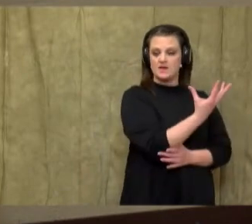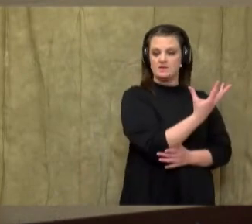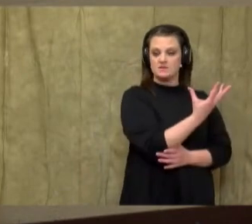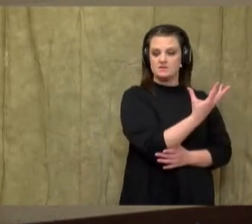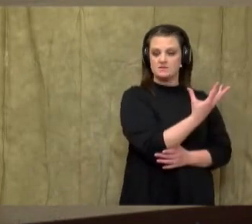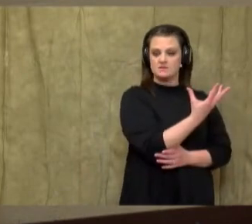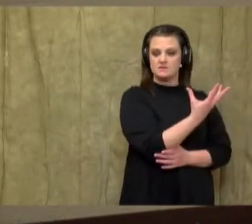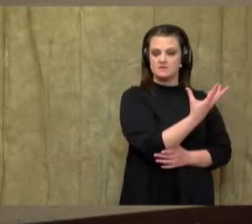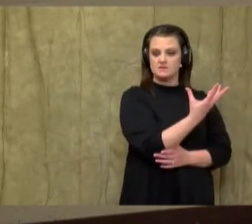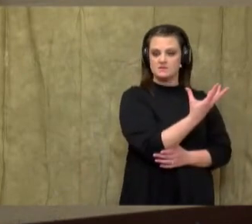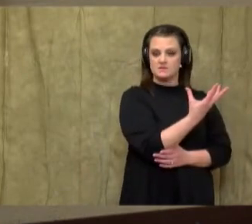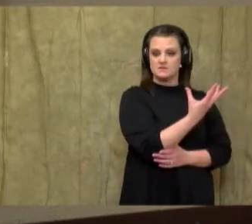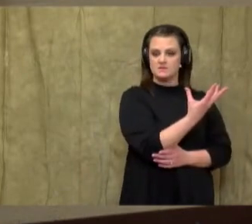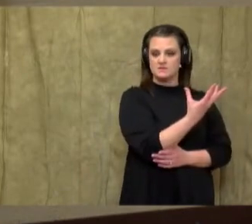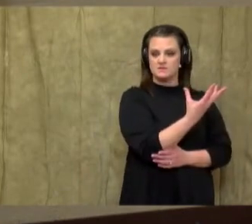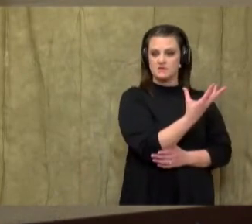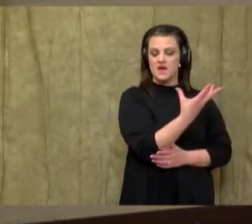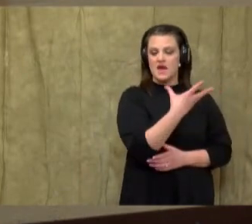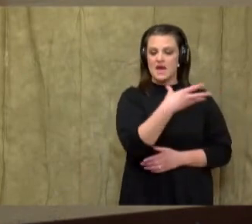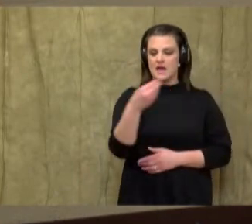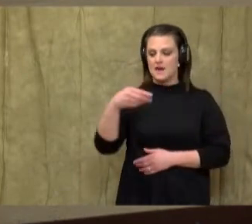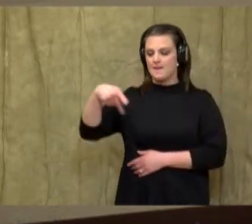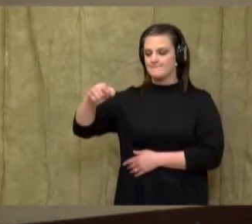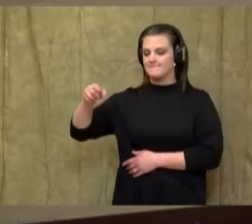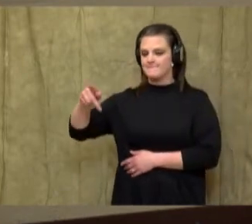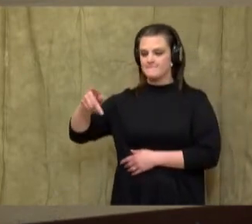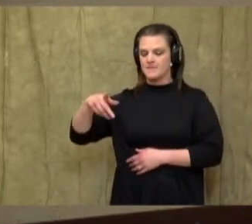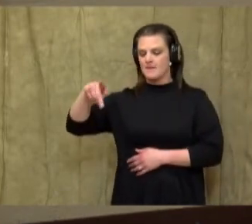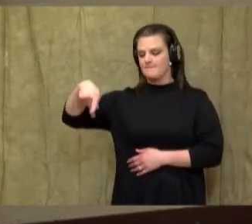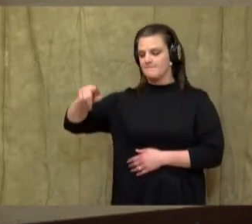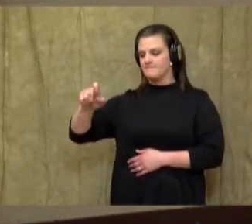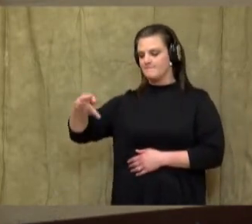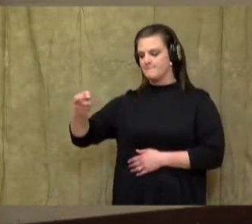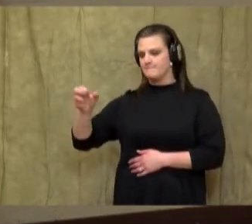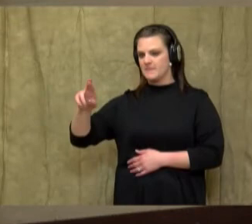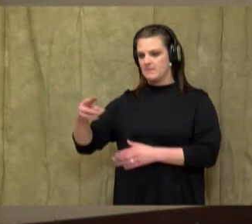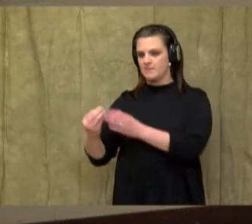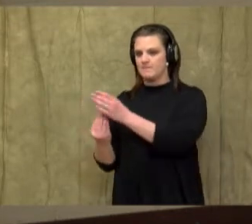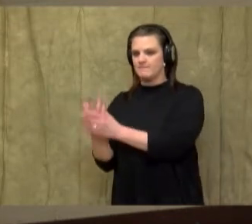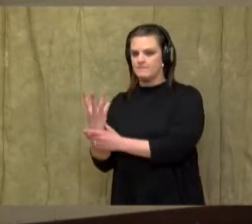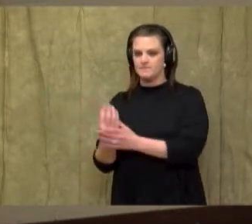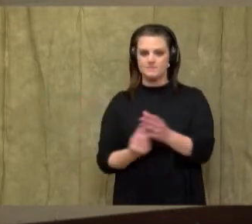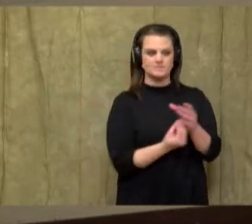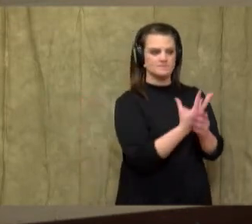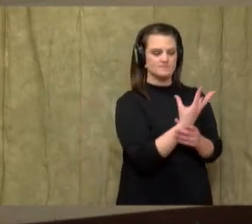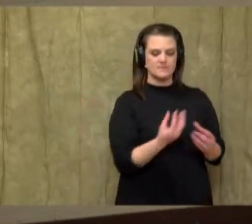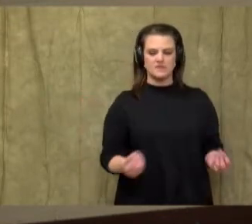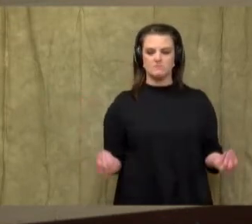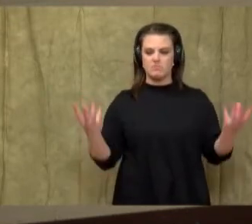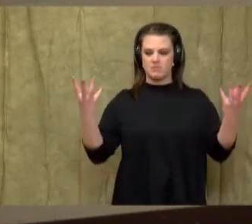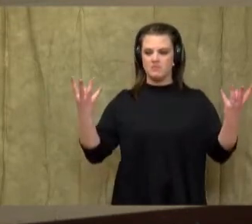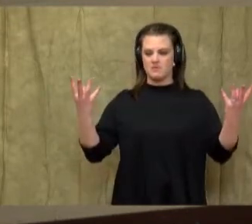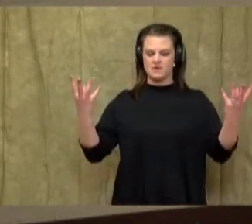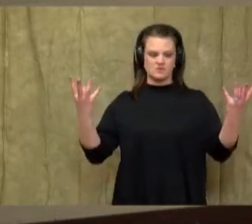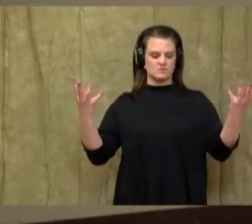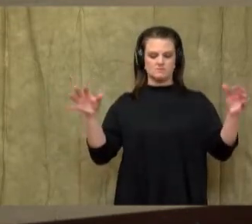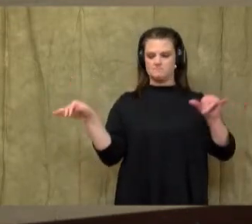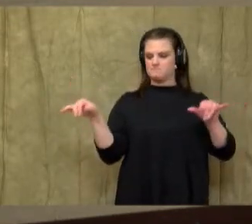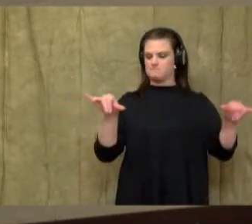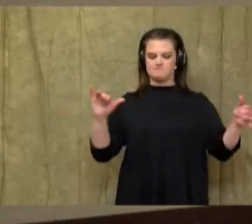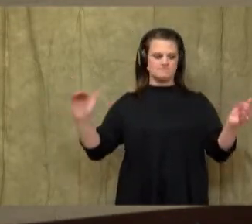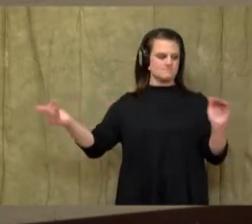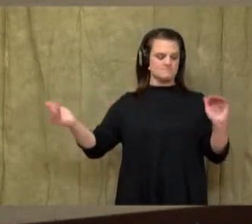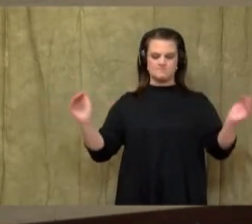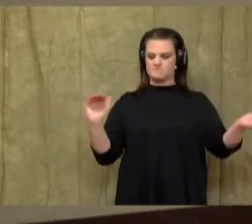same square footage of pepper plants? All right, so I'm visualizing tomato plants and pepper plants, and I'm looking at them and looking